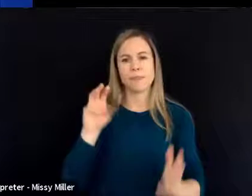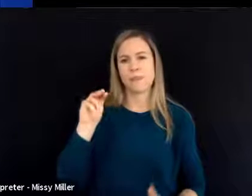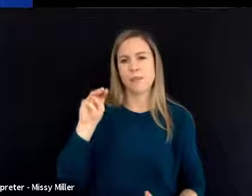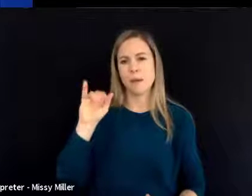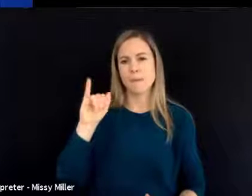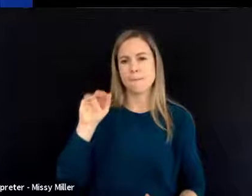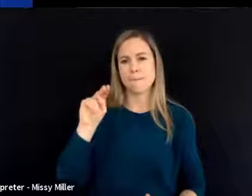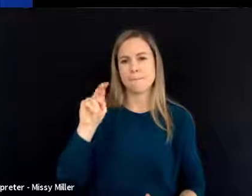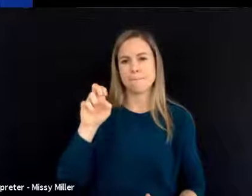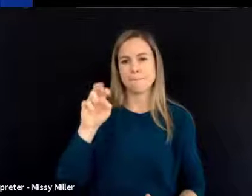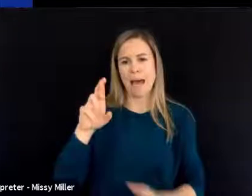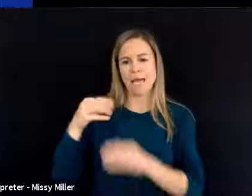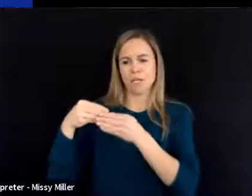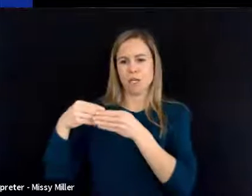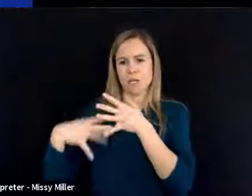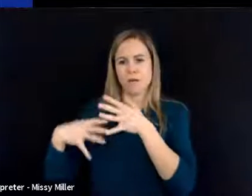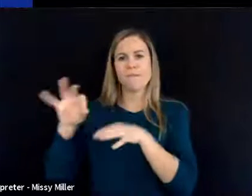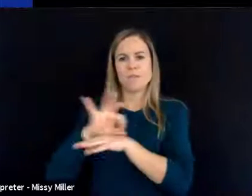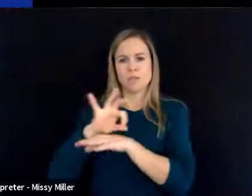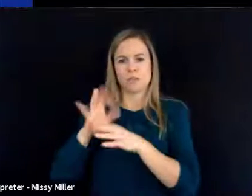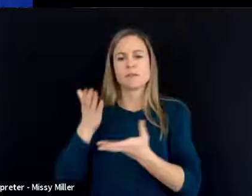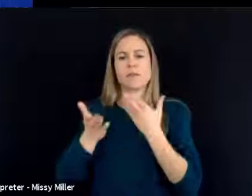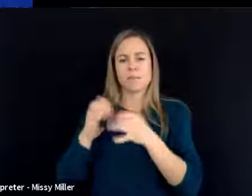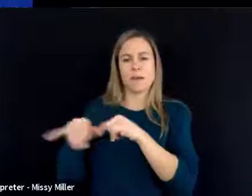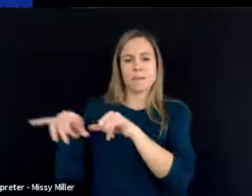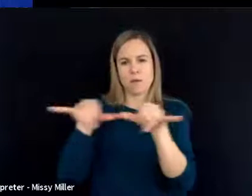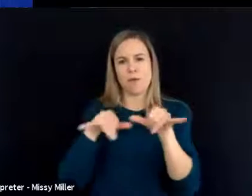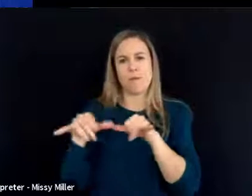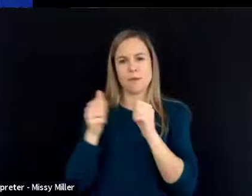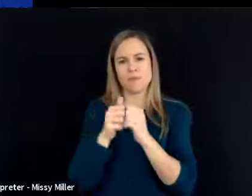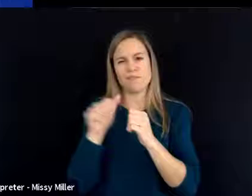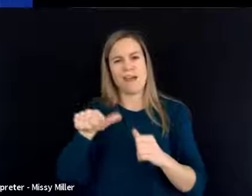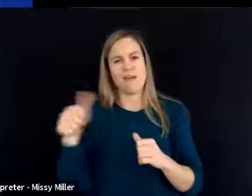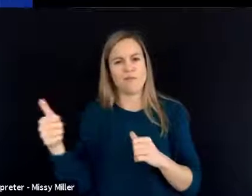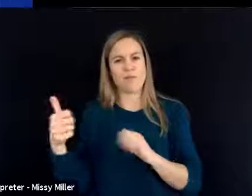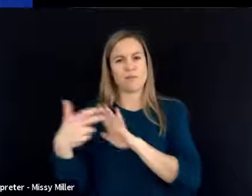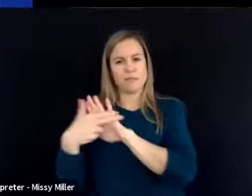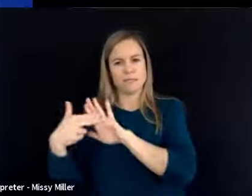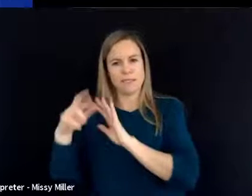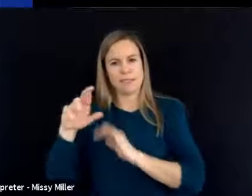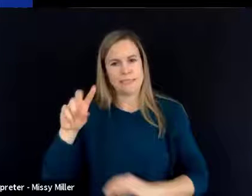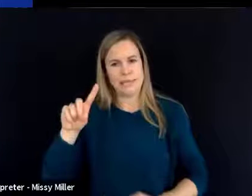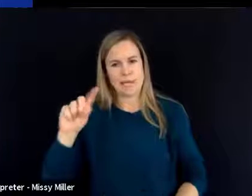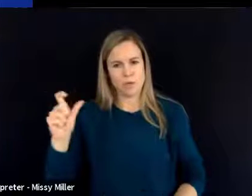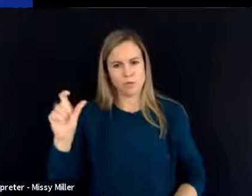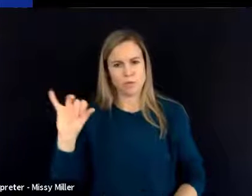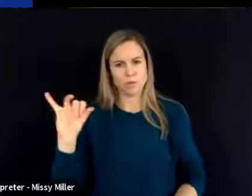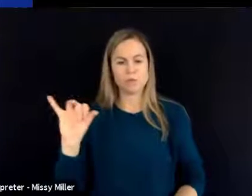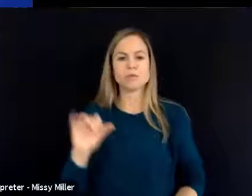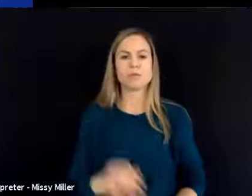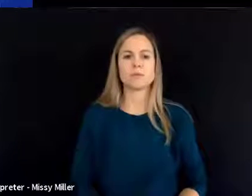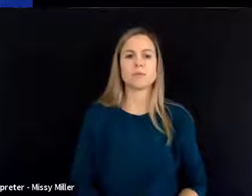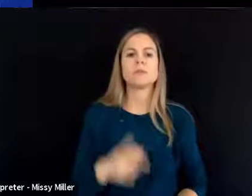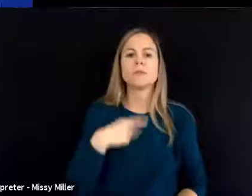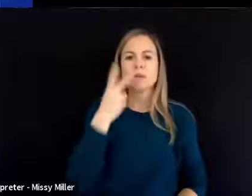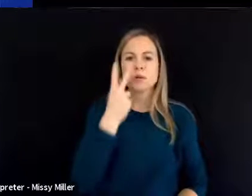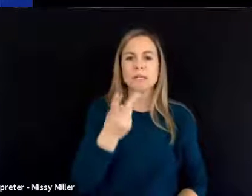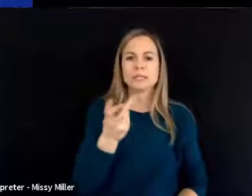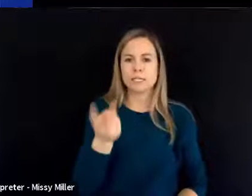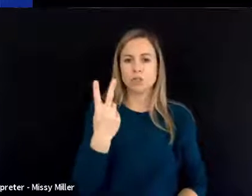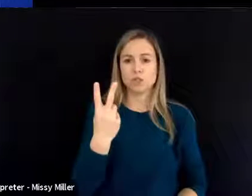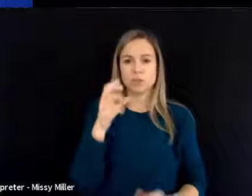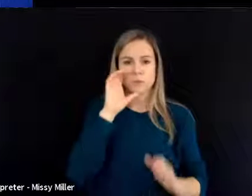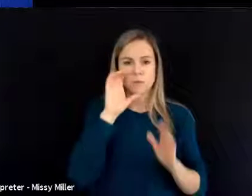features that may be uncommon in other syndromes. And on this slide, there's two pictures. In the